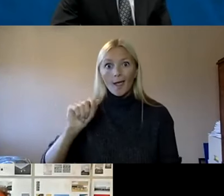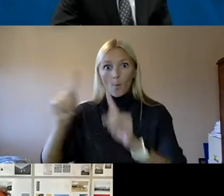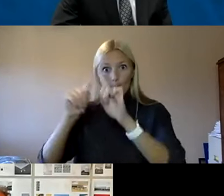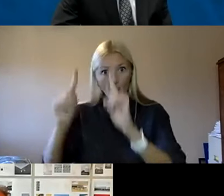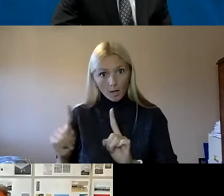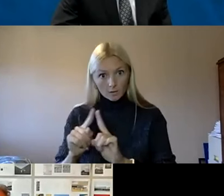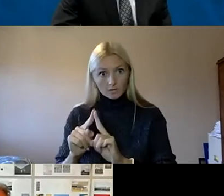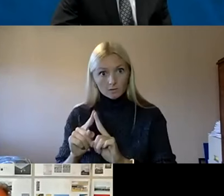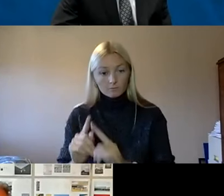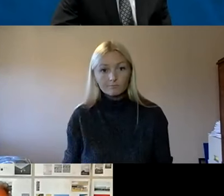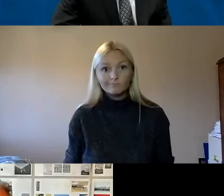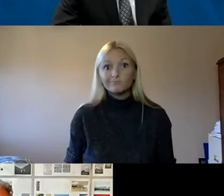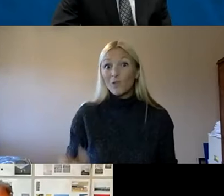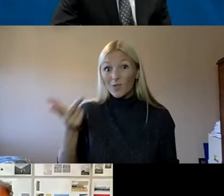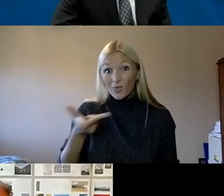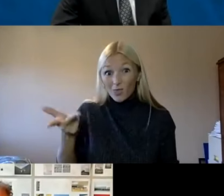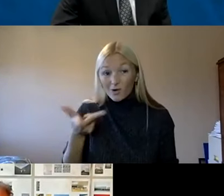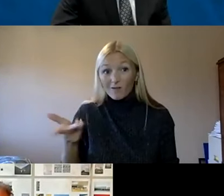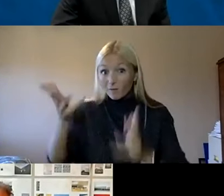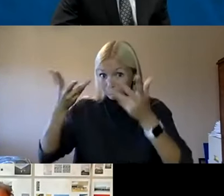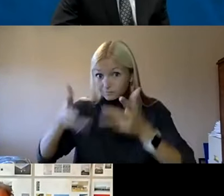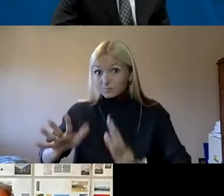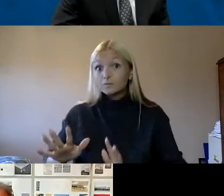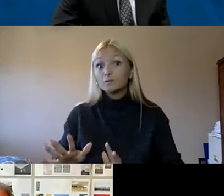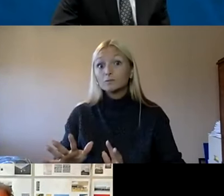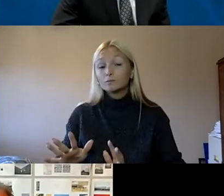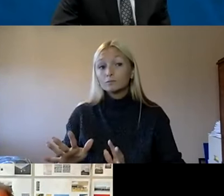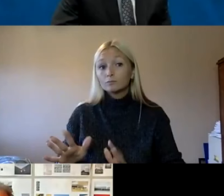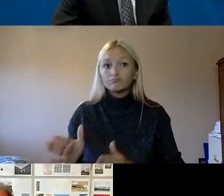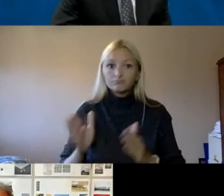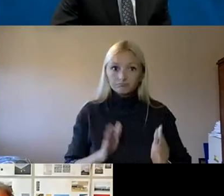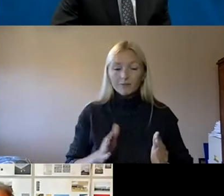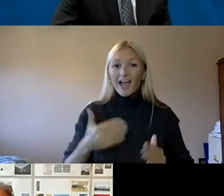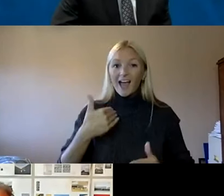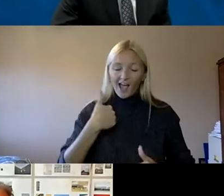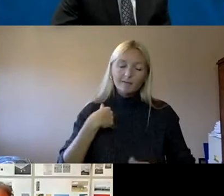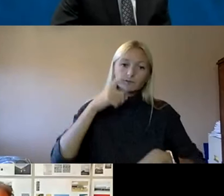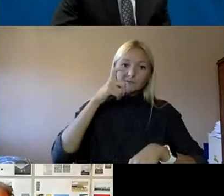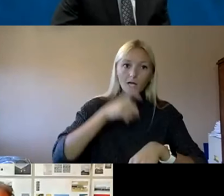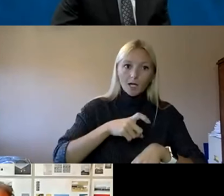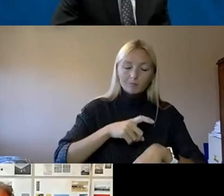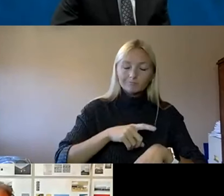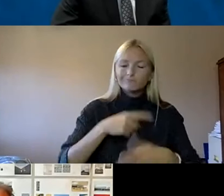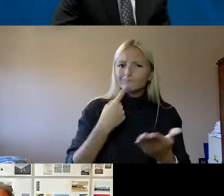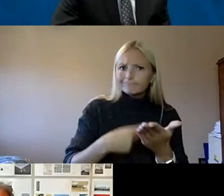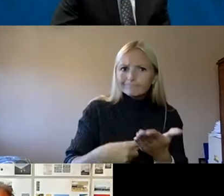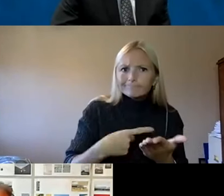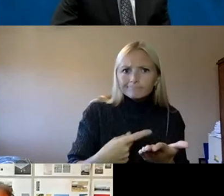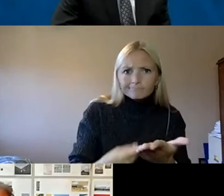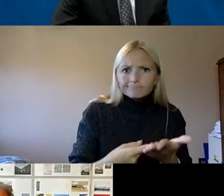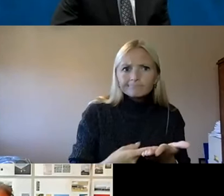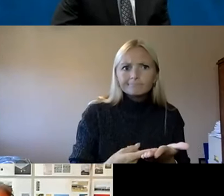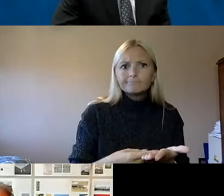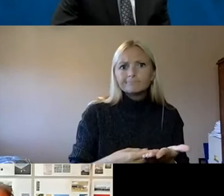Once Prakash, Ronnie, and Dominique finish their presentations, we will have time to talk to them via